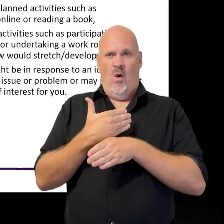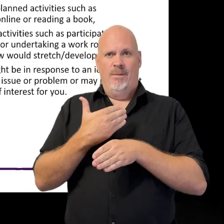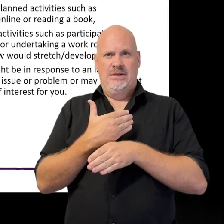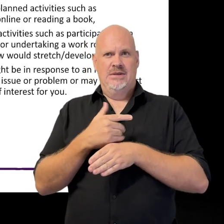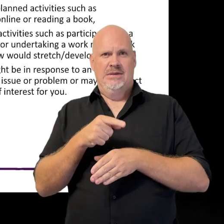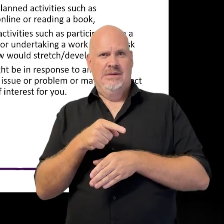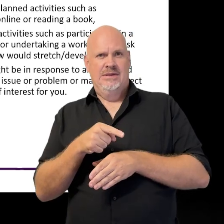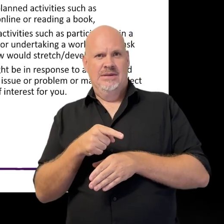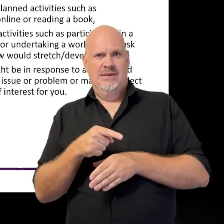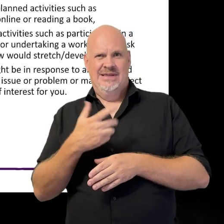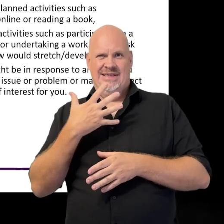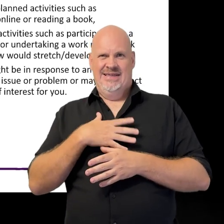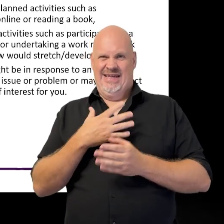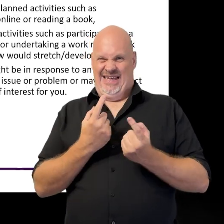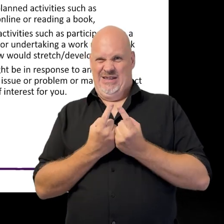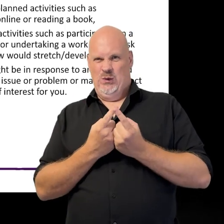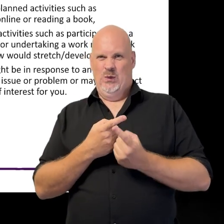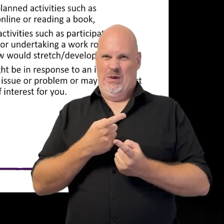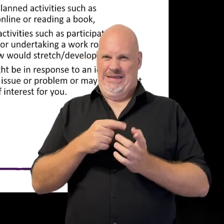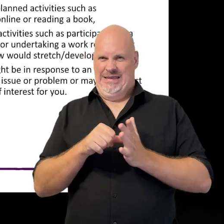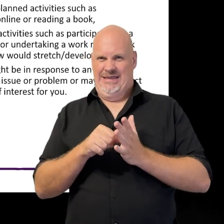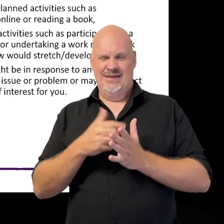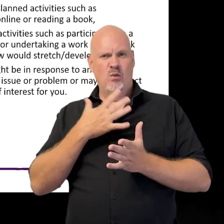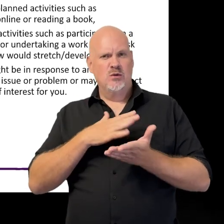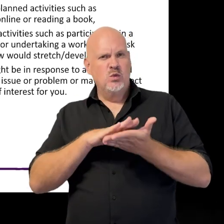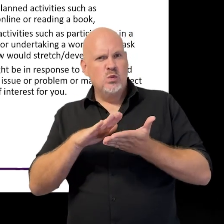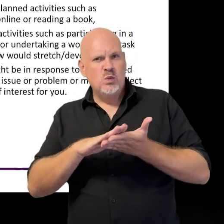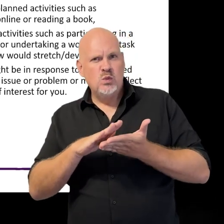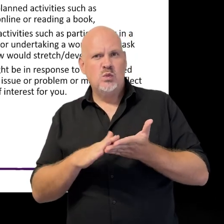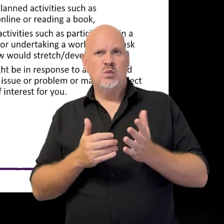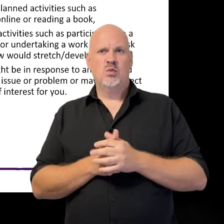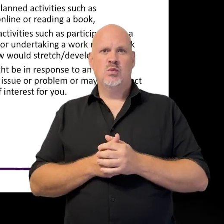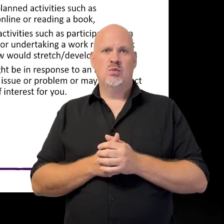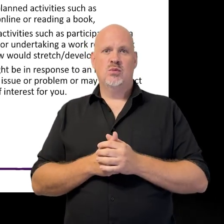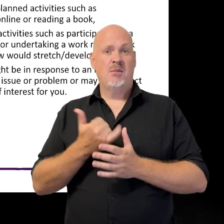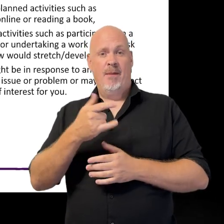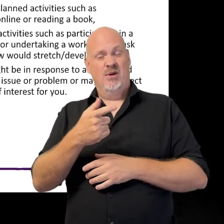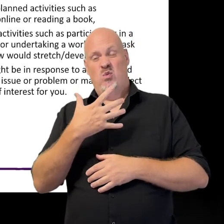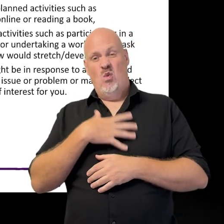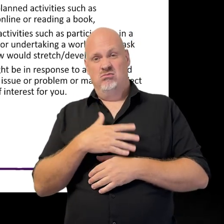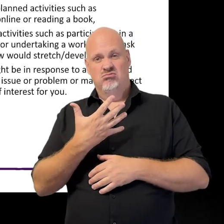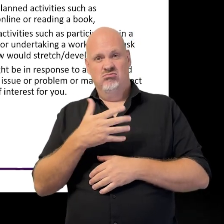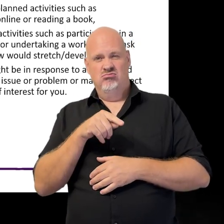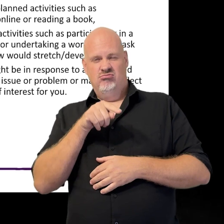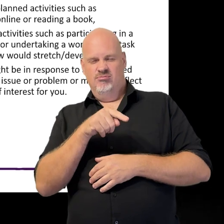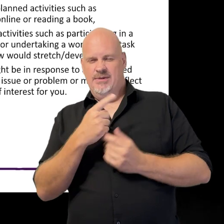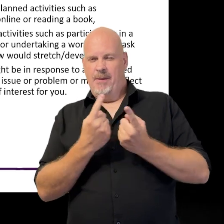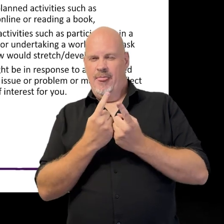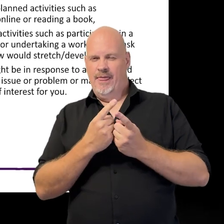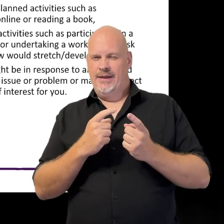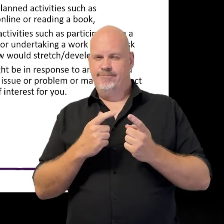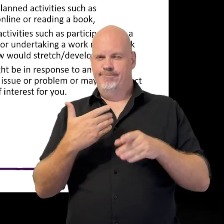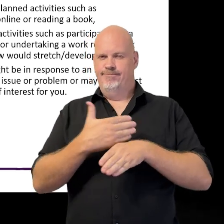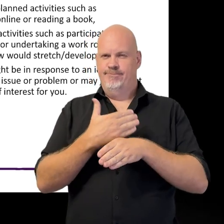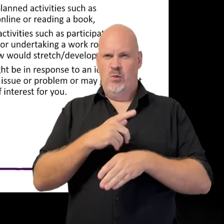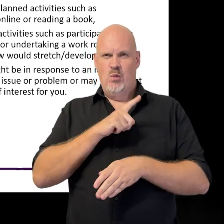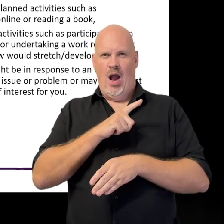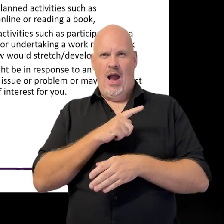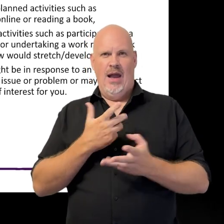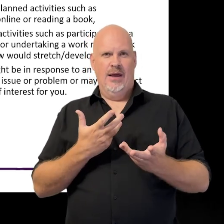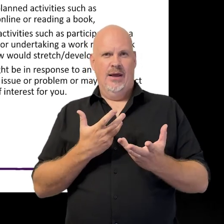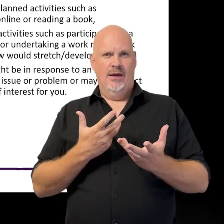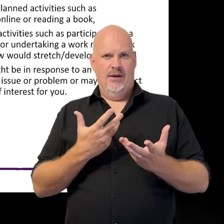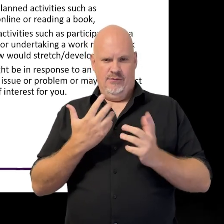you needed to remedy, or it may just be something that you chose because you wanted to develop in that, or you wanted to find out